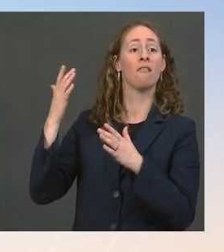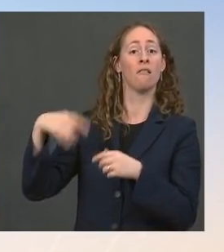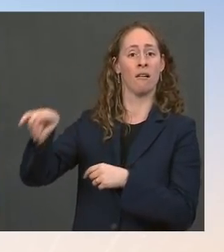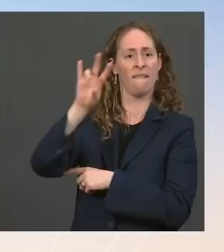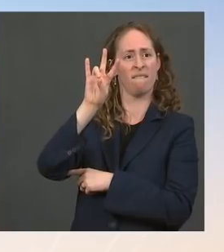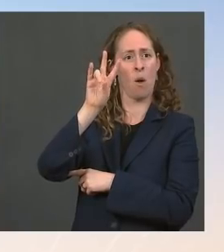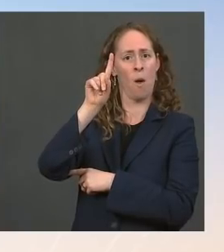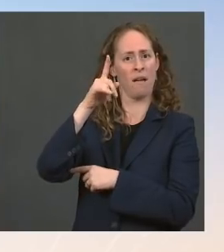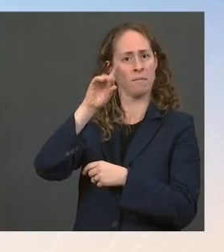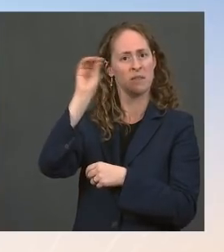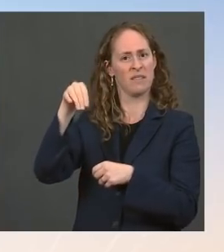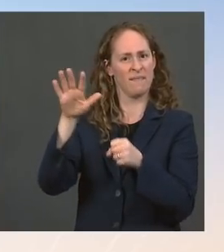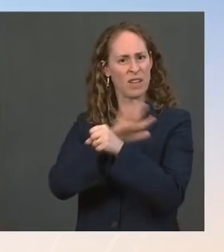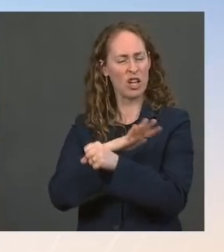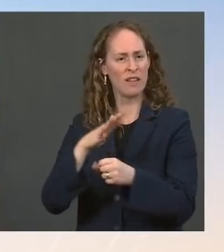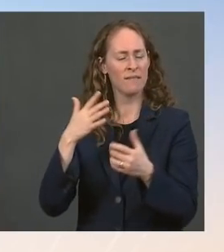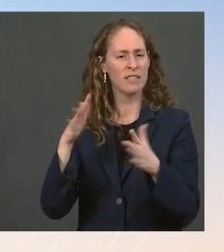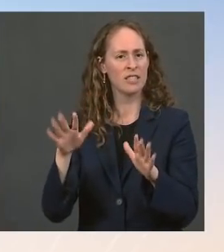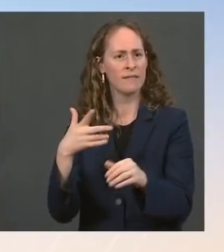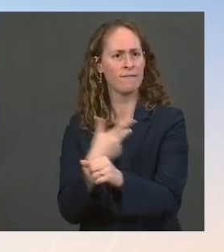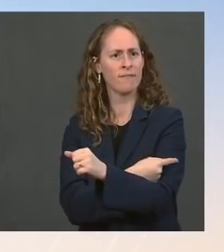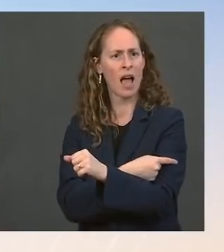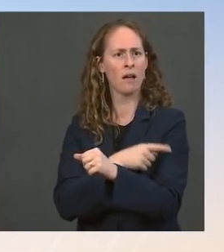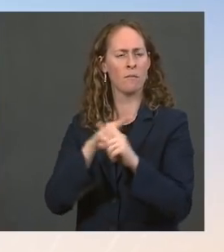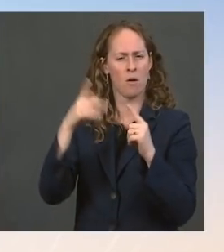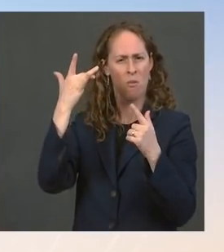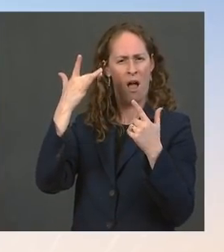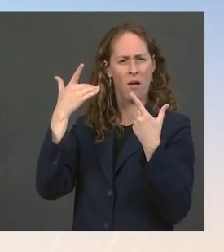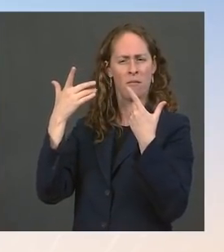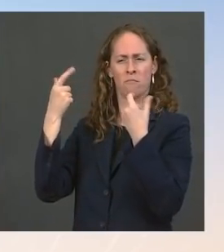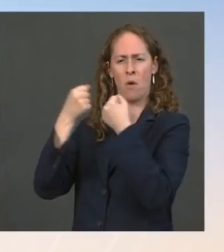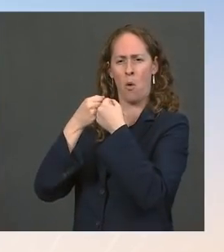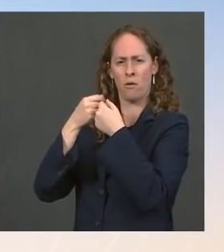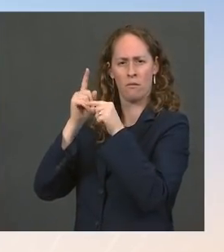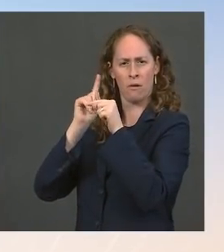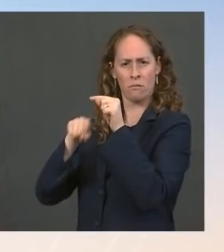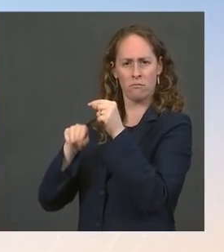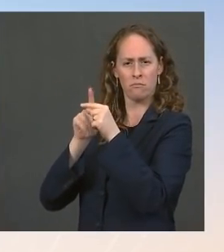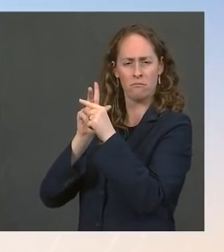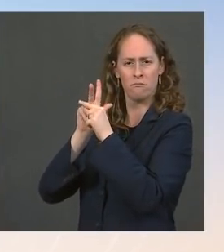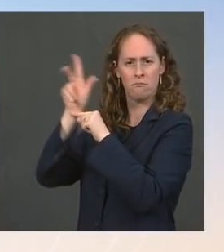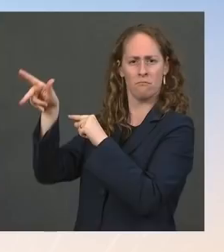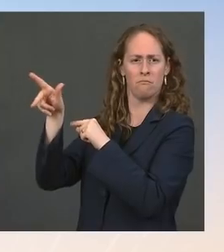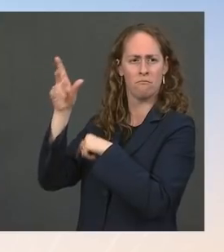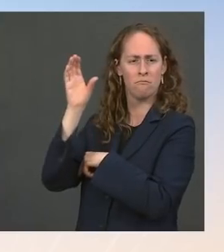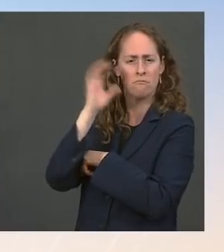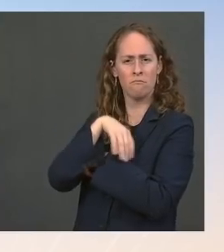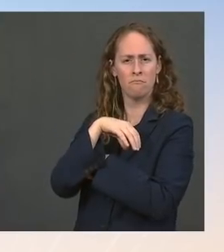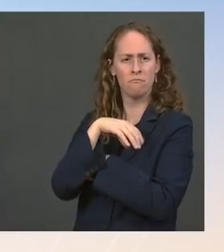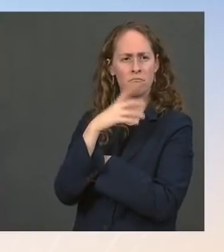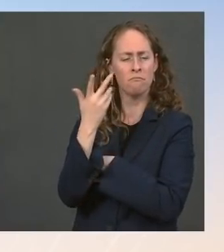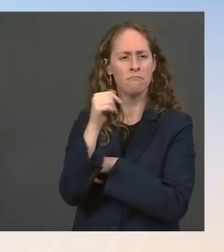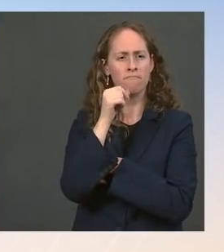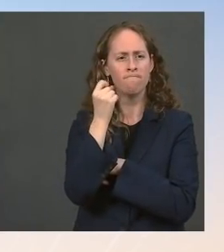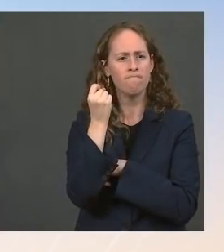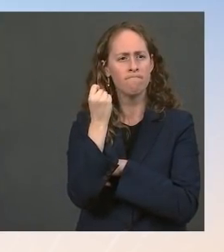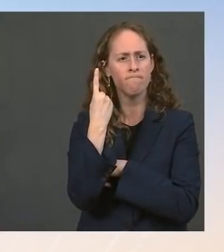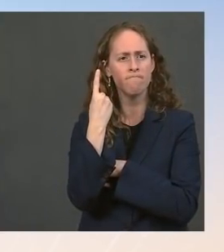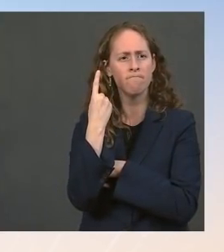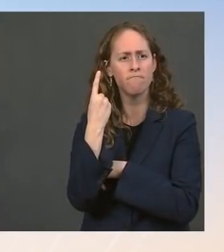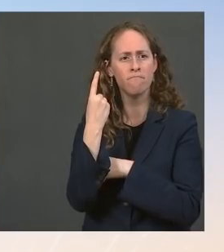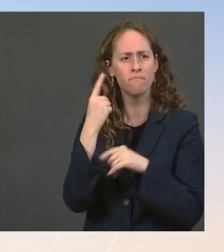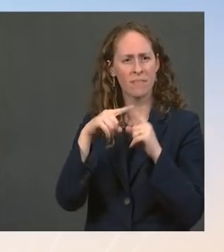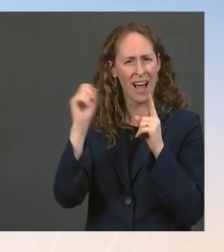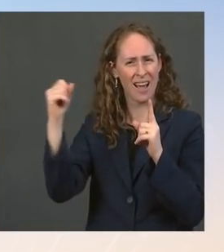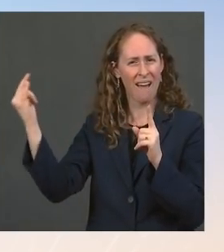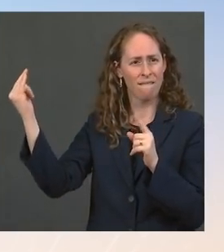vaccinated, and still the border will remain closed. So obviously, people can fly from Canada, right? Yes, but they can't